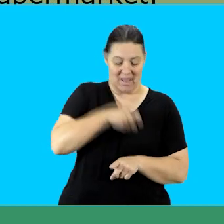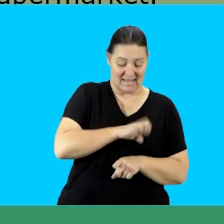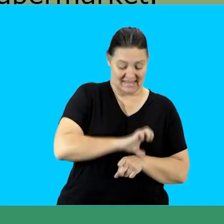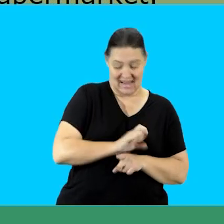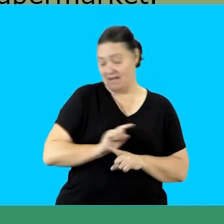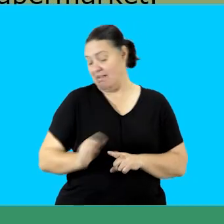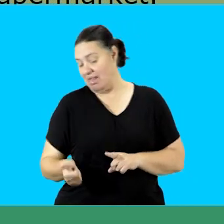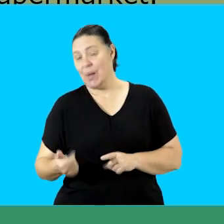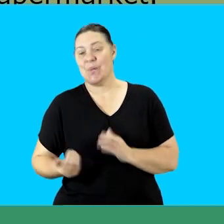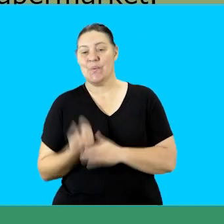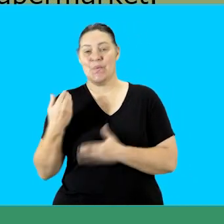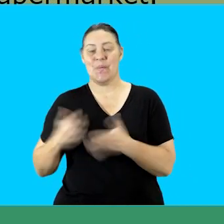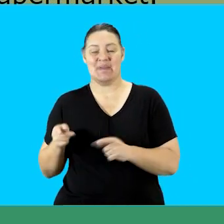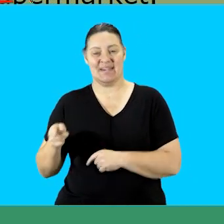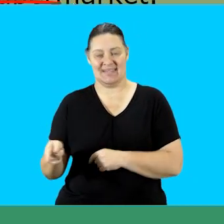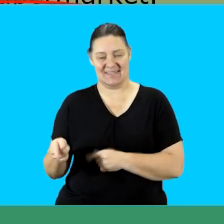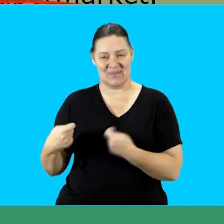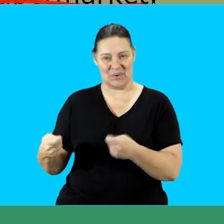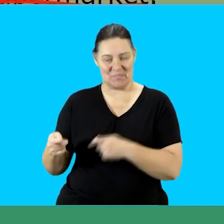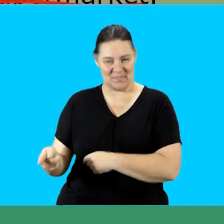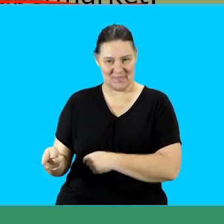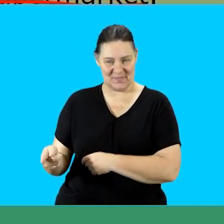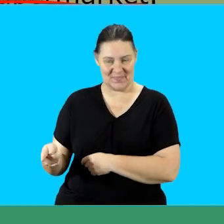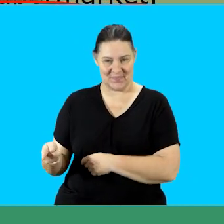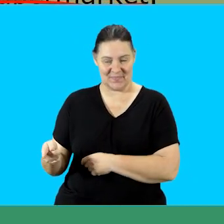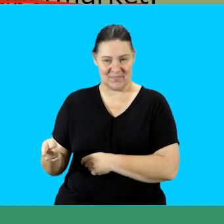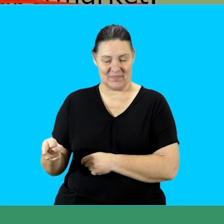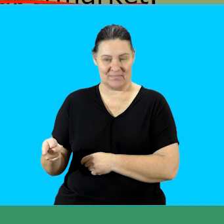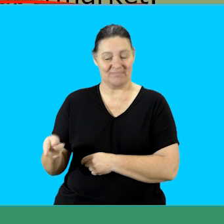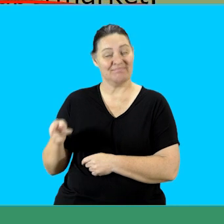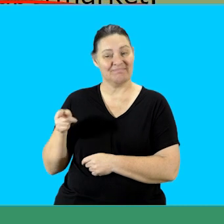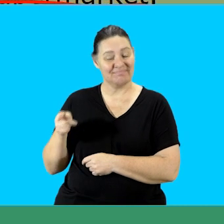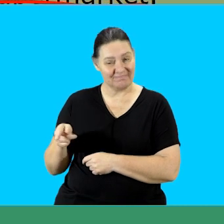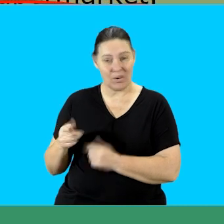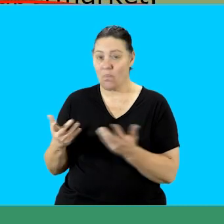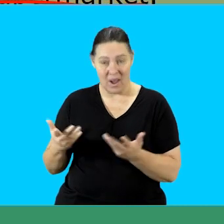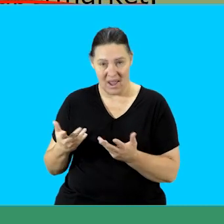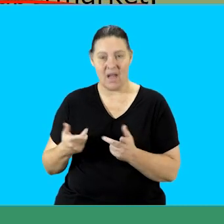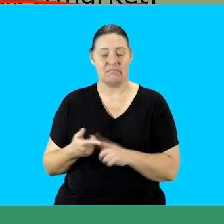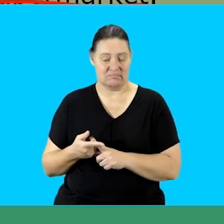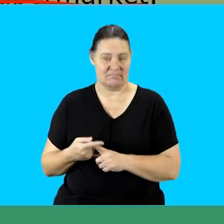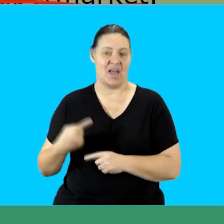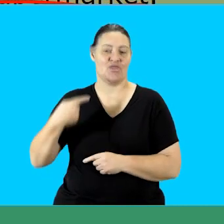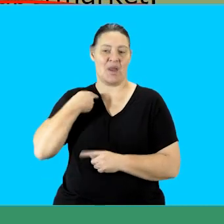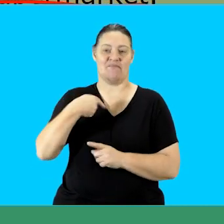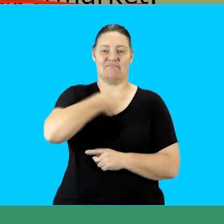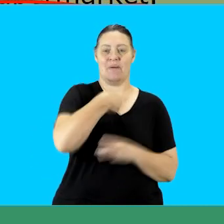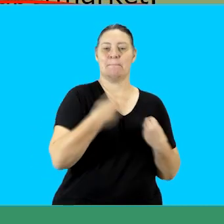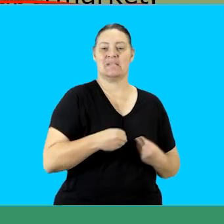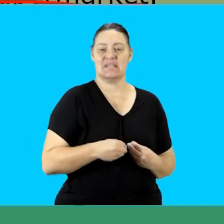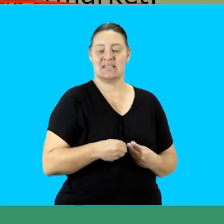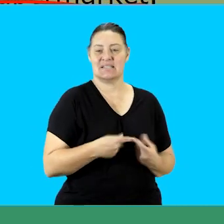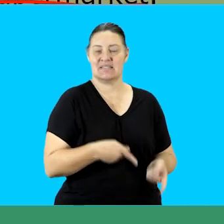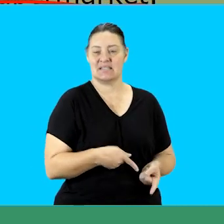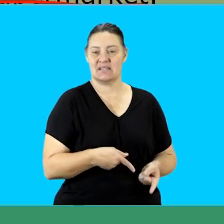opened across the street of Eric's Supermarket. Now, this new supermarket